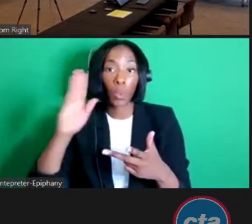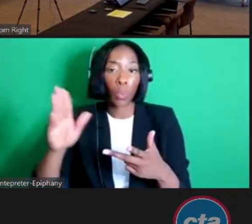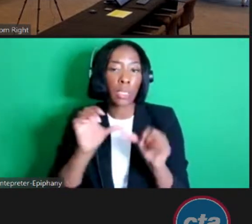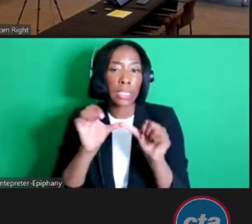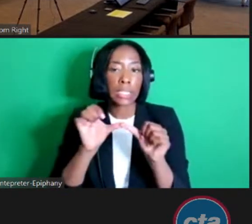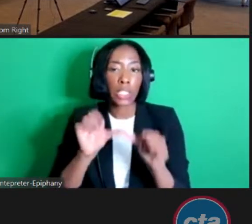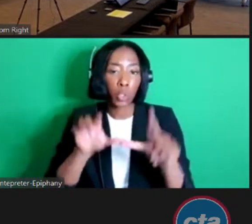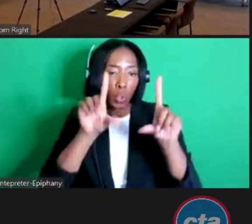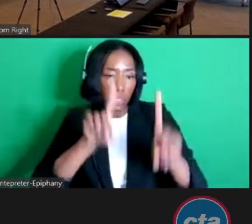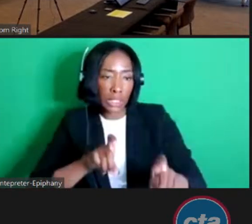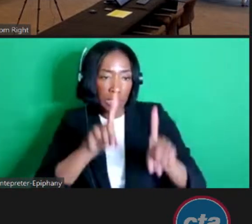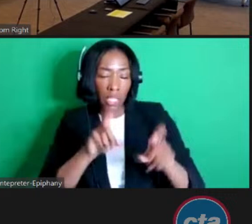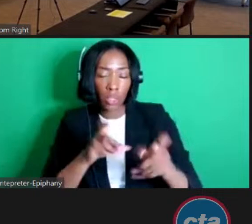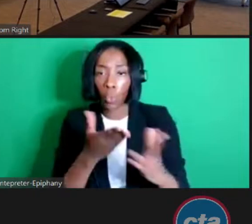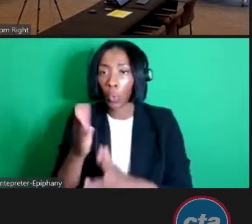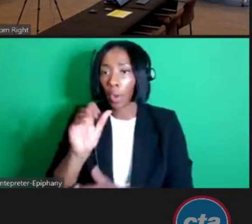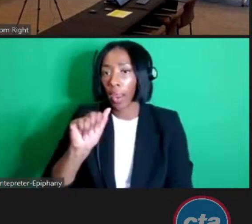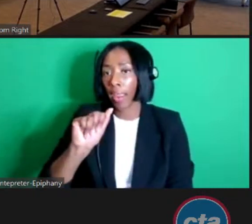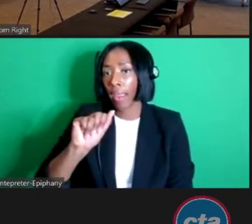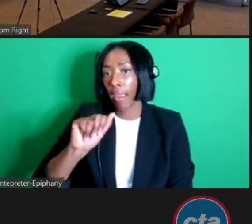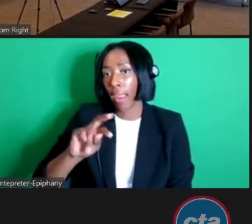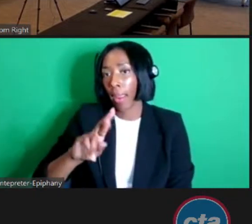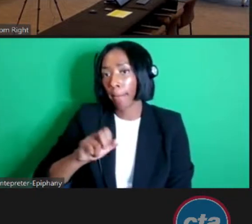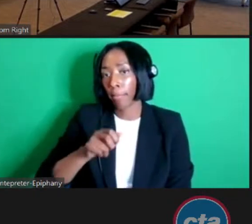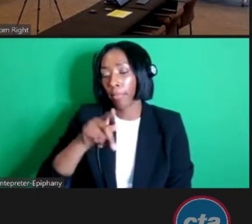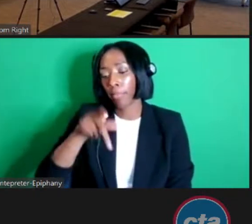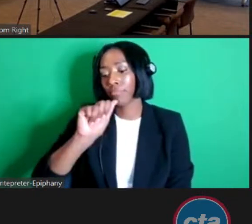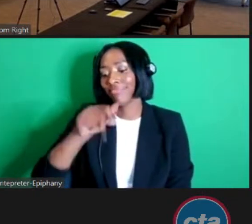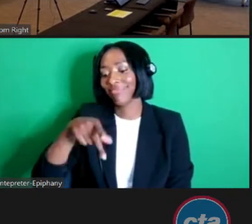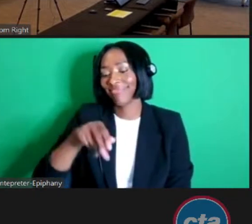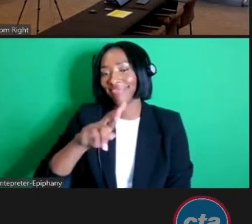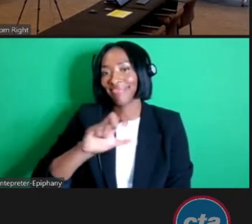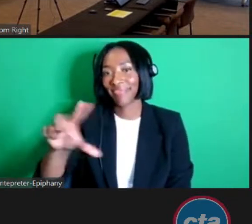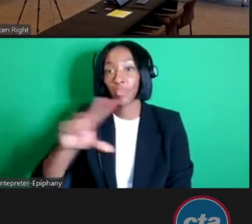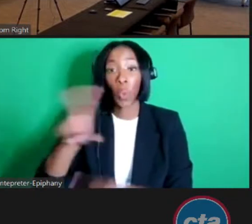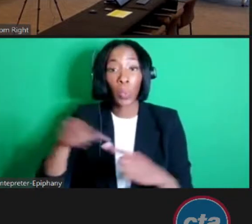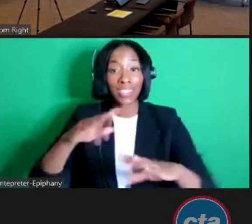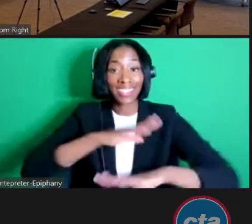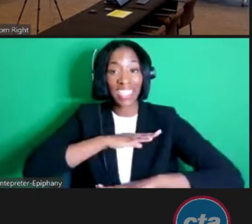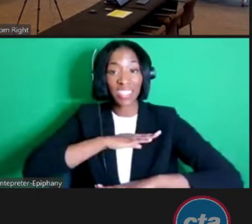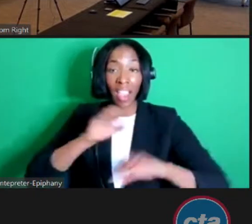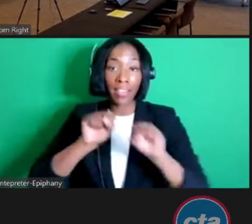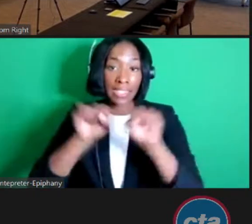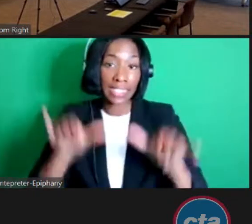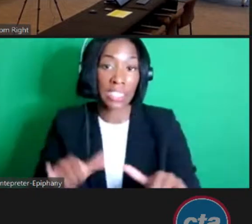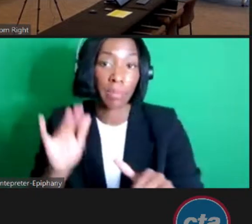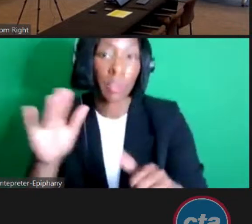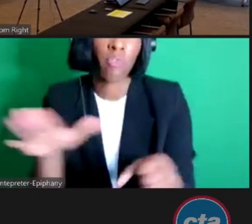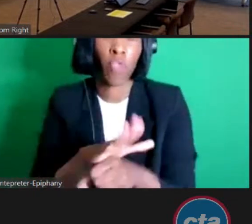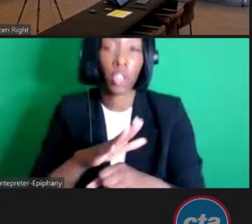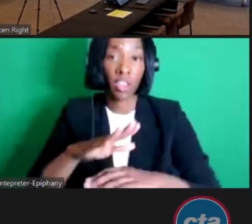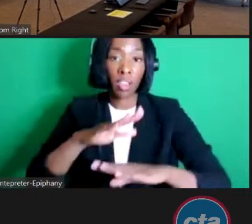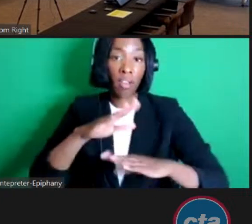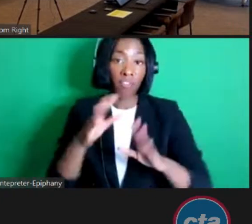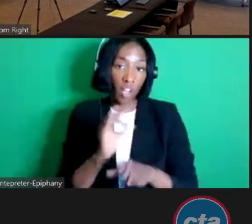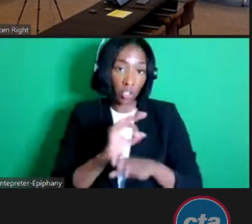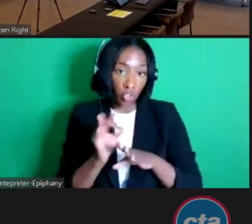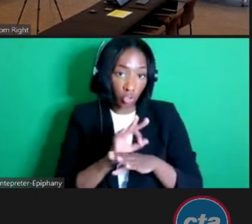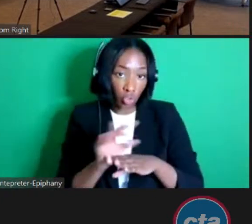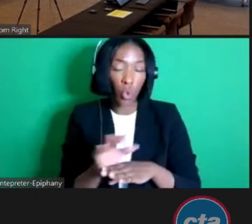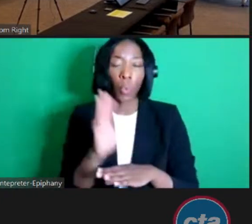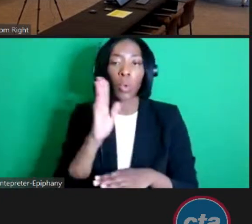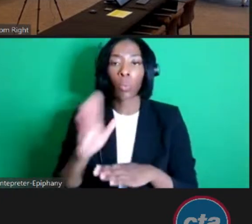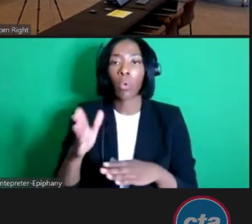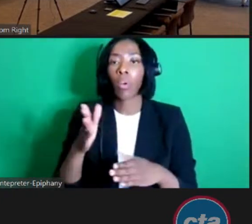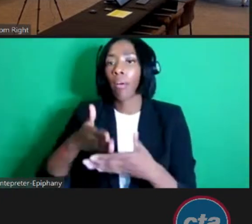through April, and when satisfied that the system is fully functional, we will go back to Chicago Garage to complete the fare